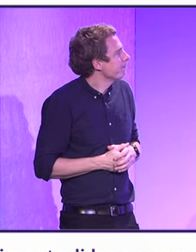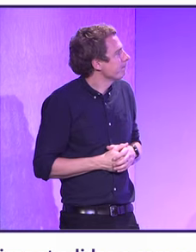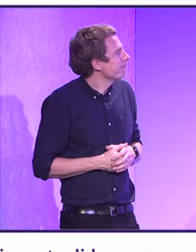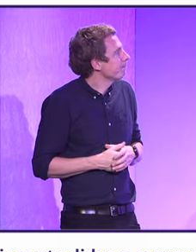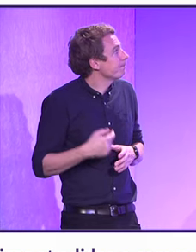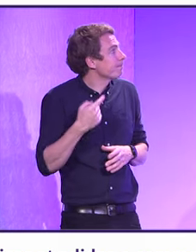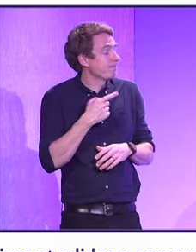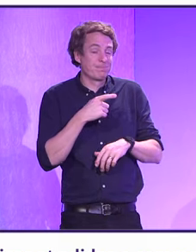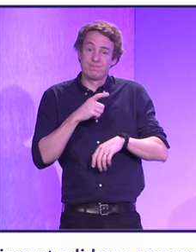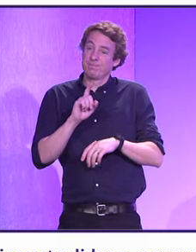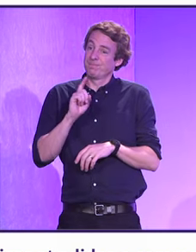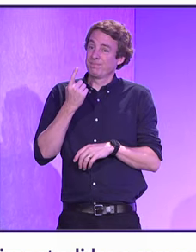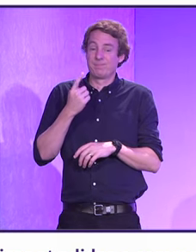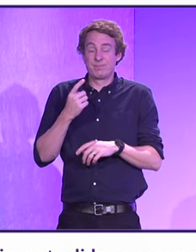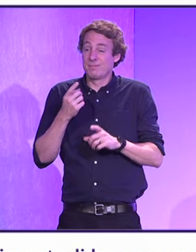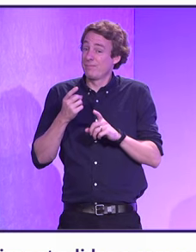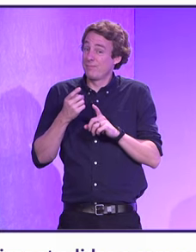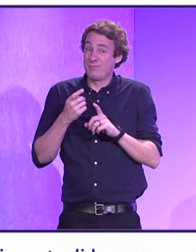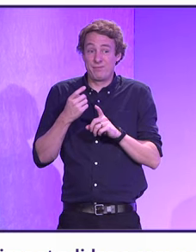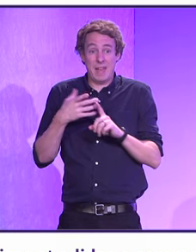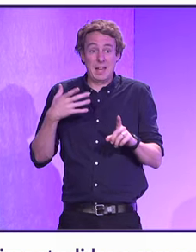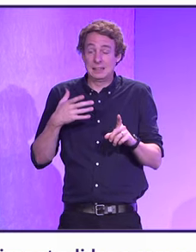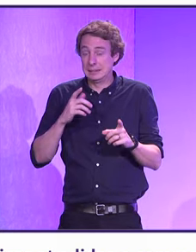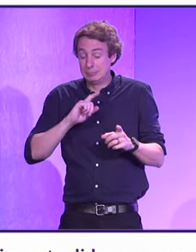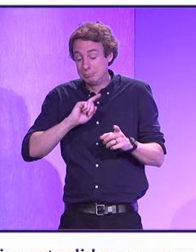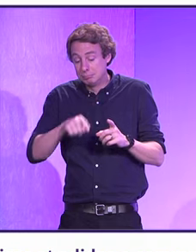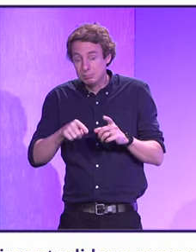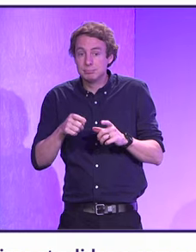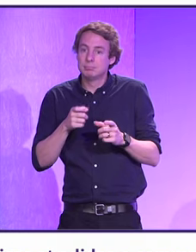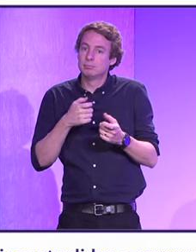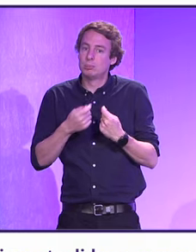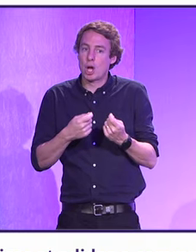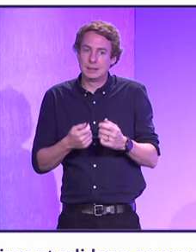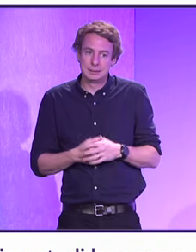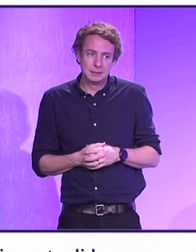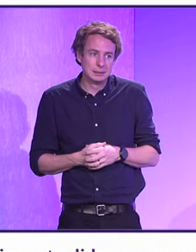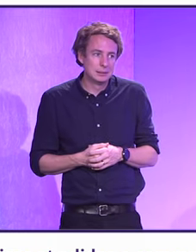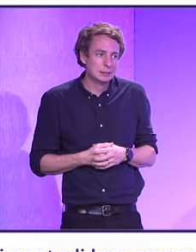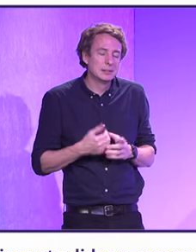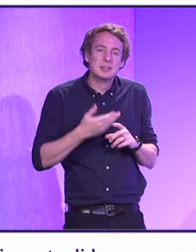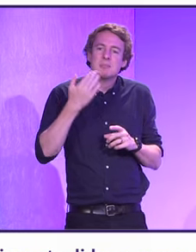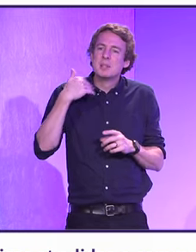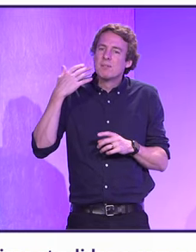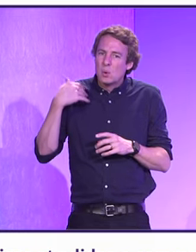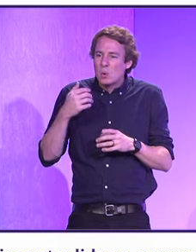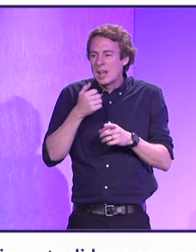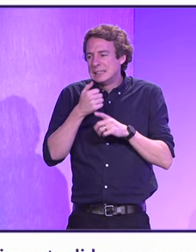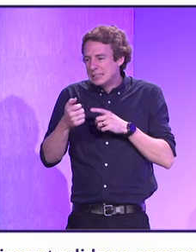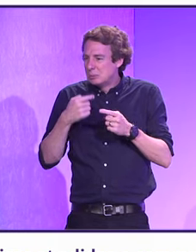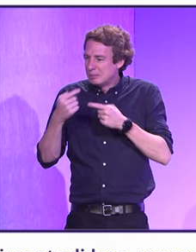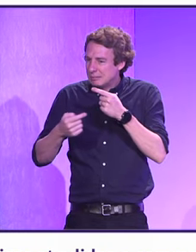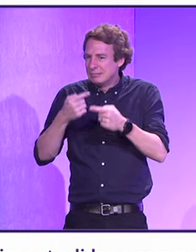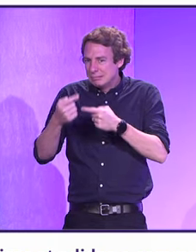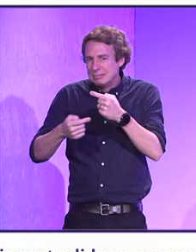faster time to market. So when I joined Adidas 7.5 years ago, we had 6 weeks release cycle.